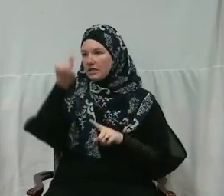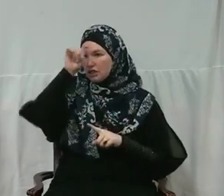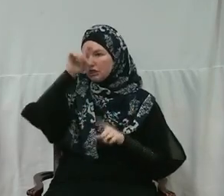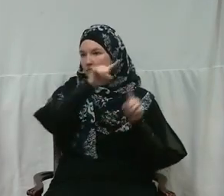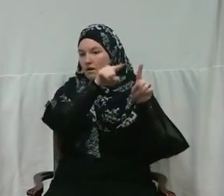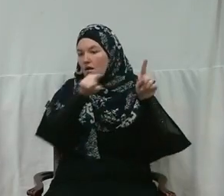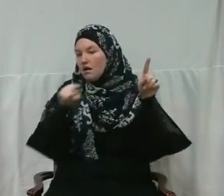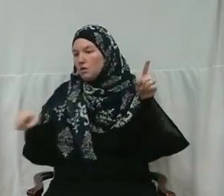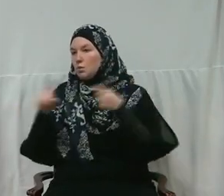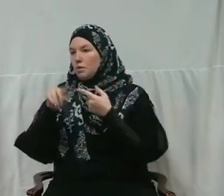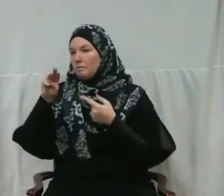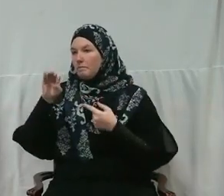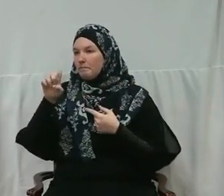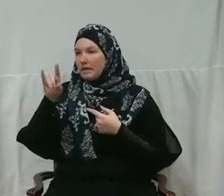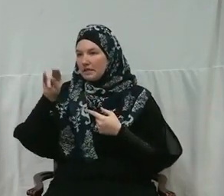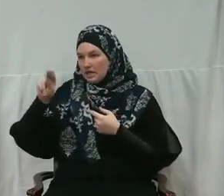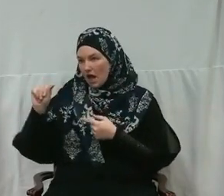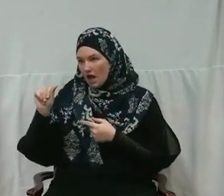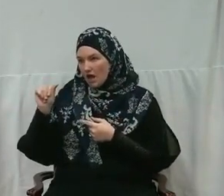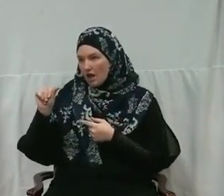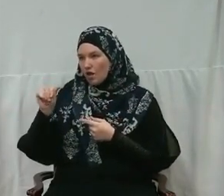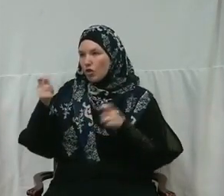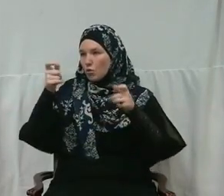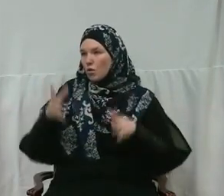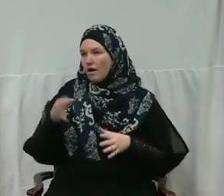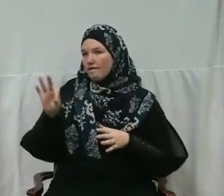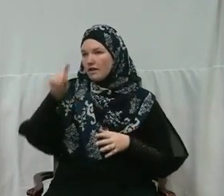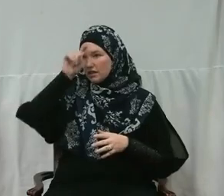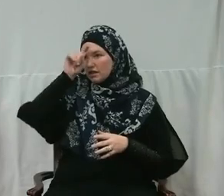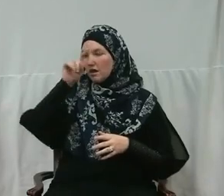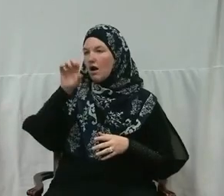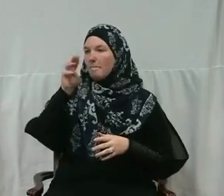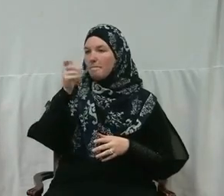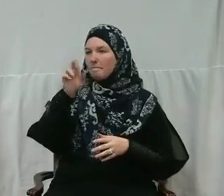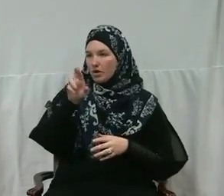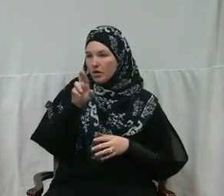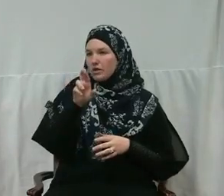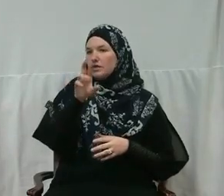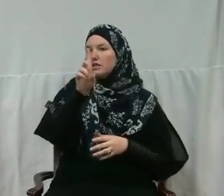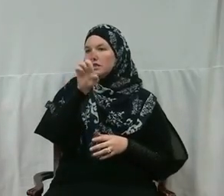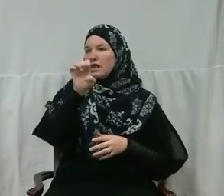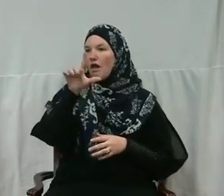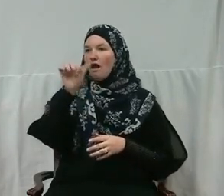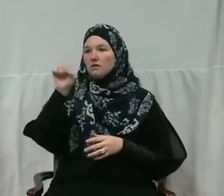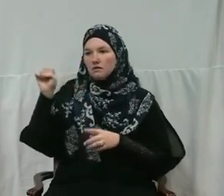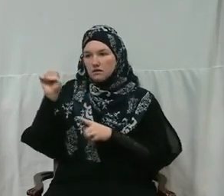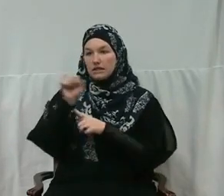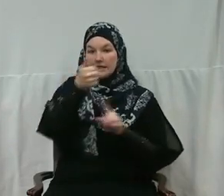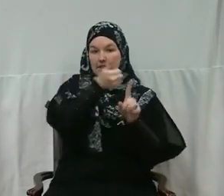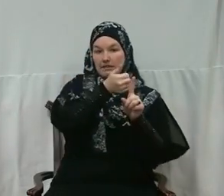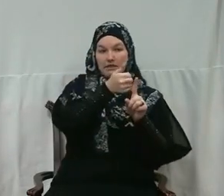Medina the ruler of Egypt, Amr ibn al-As, because his son, not